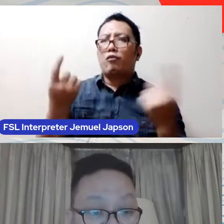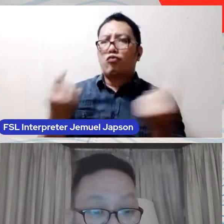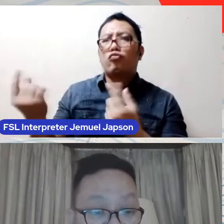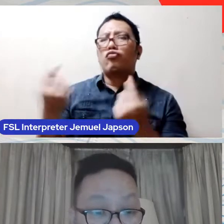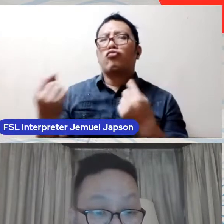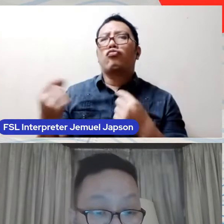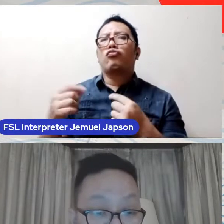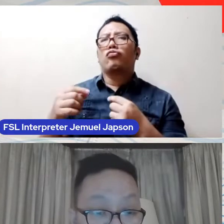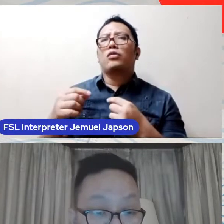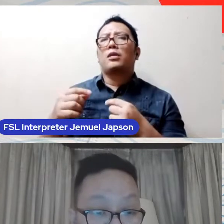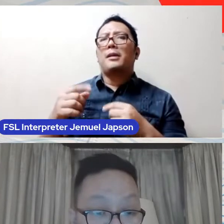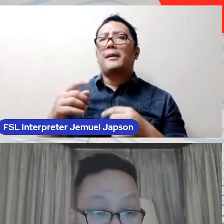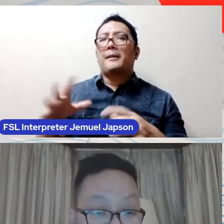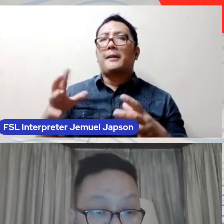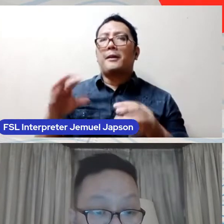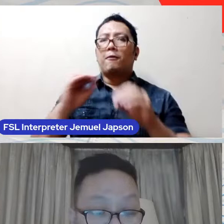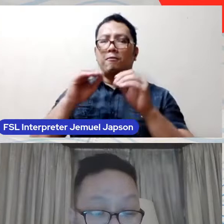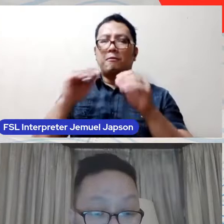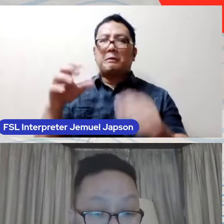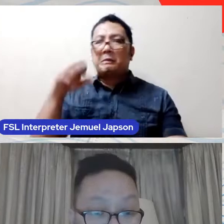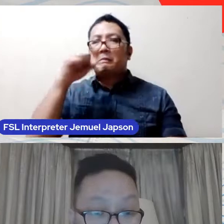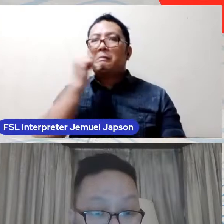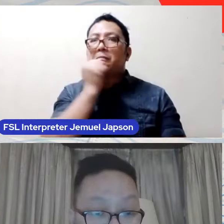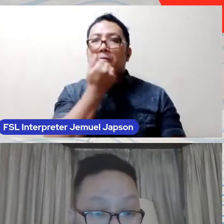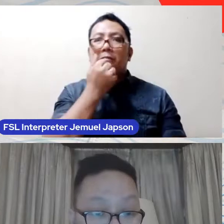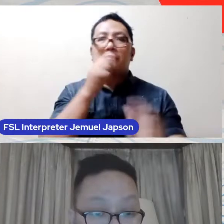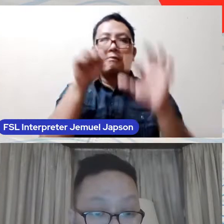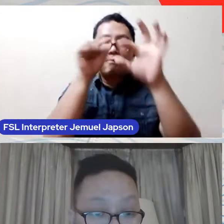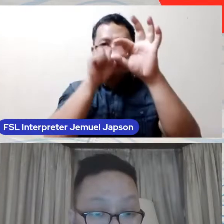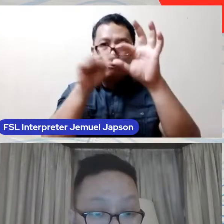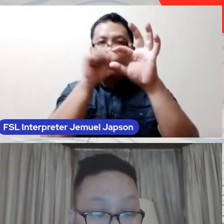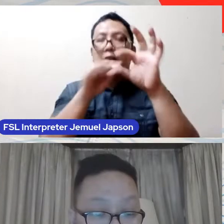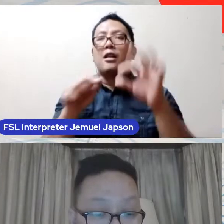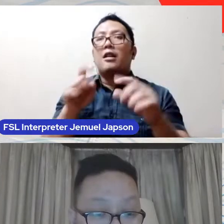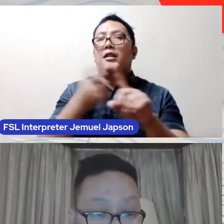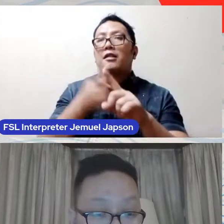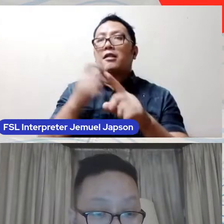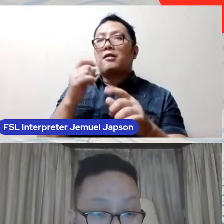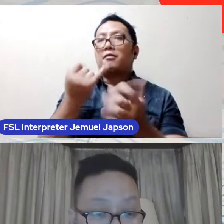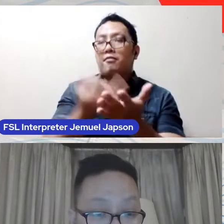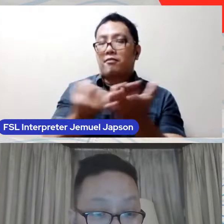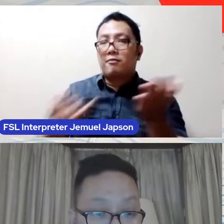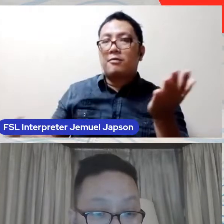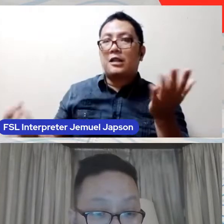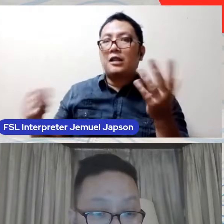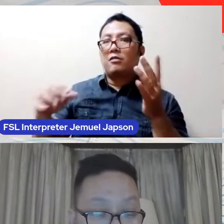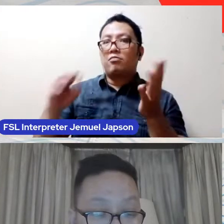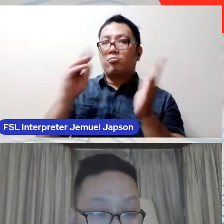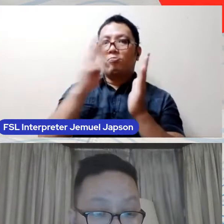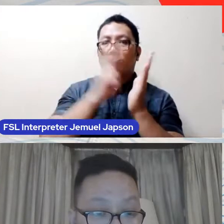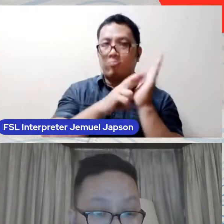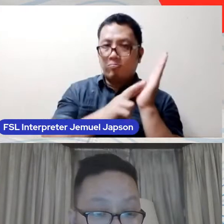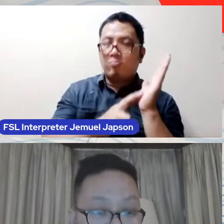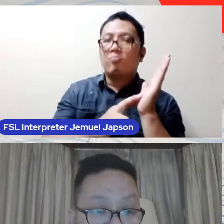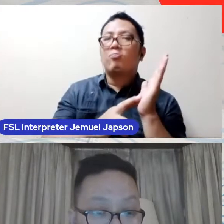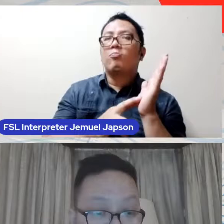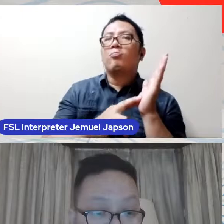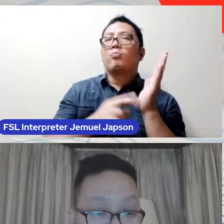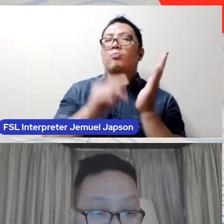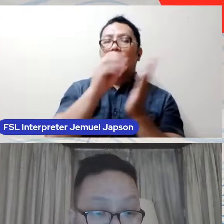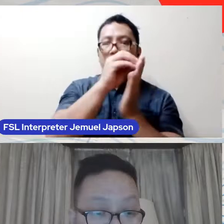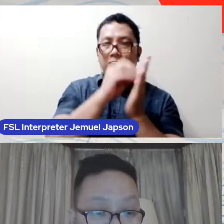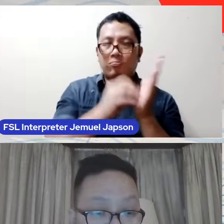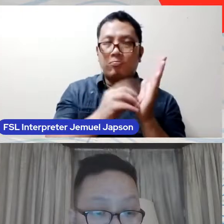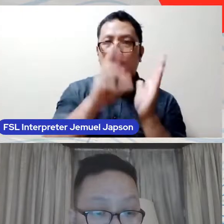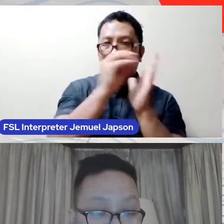just from the misplaced shades, from the inventory, from the recording and how the votes are being classified. Parang ano